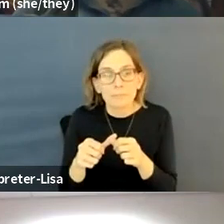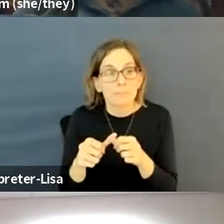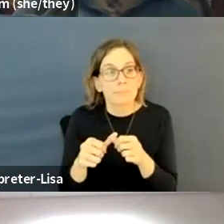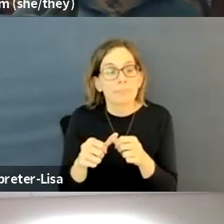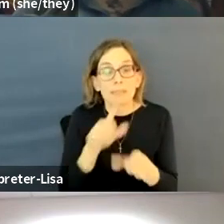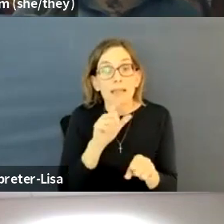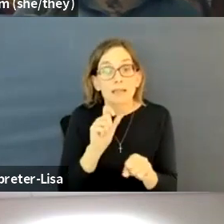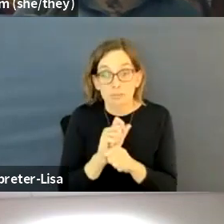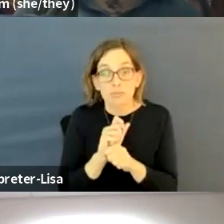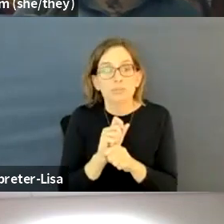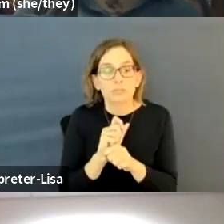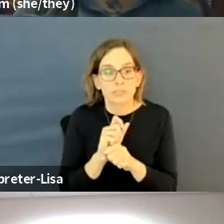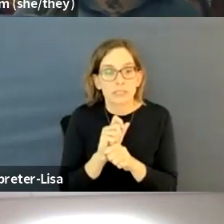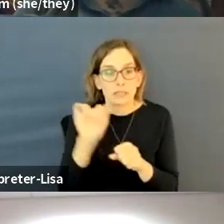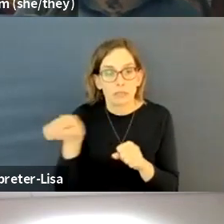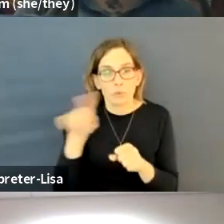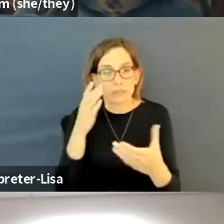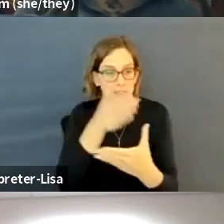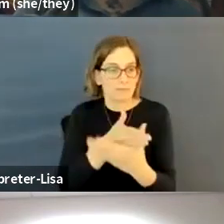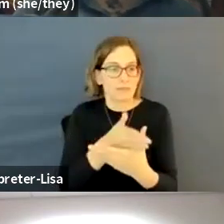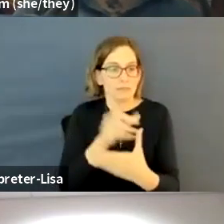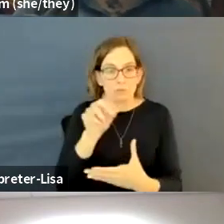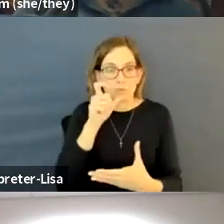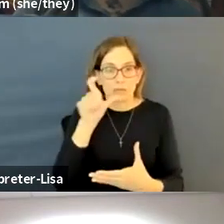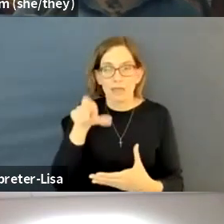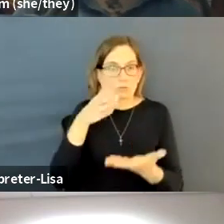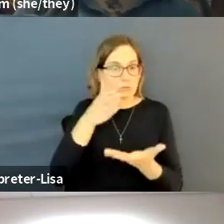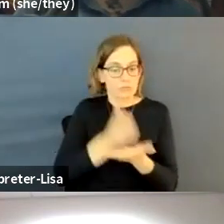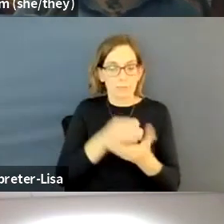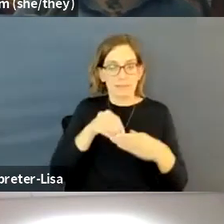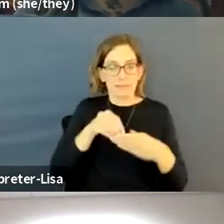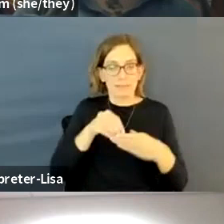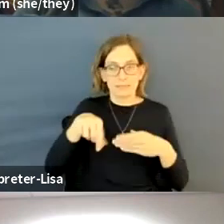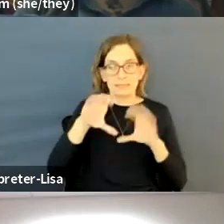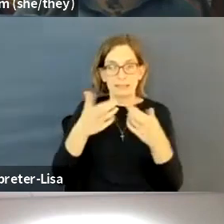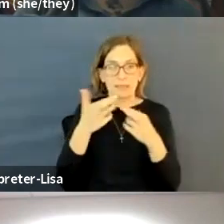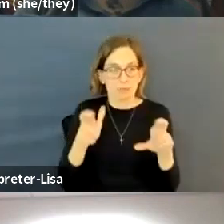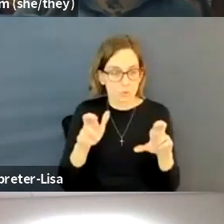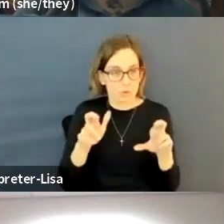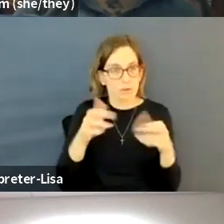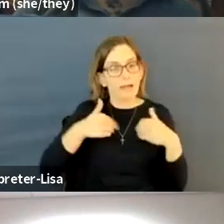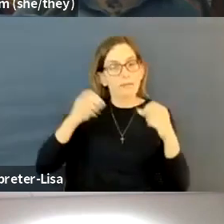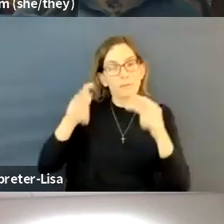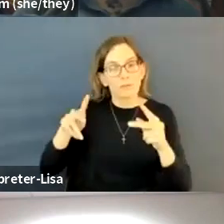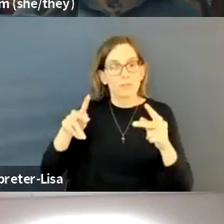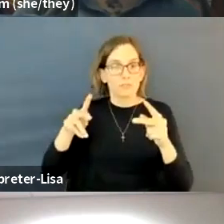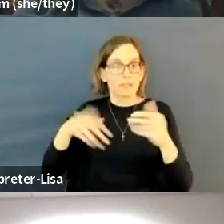actually these interventions don't have to stop in the classroom, that you do have opportunities